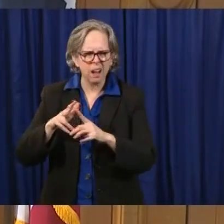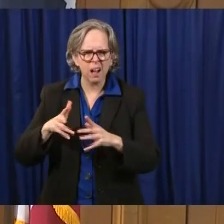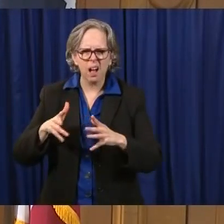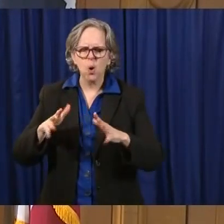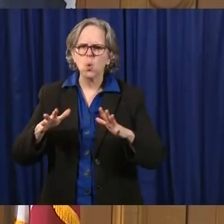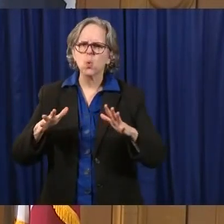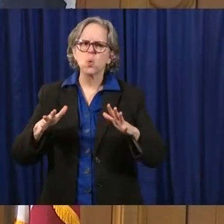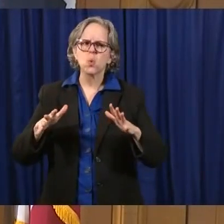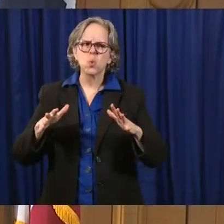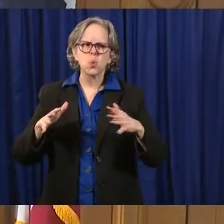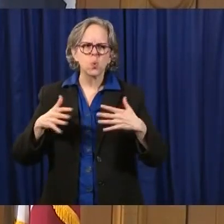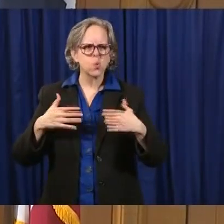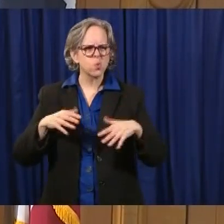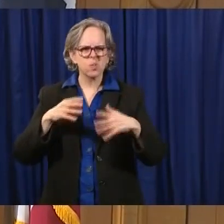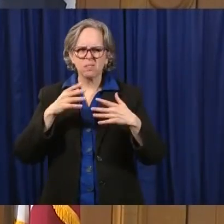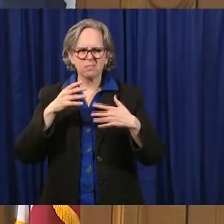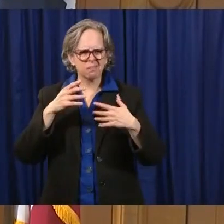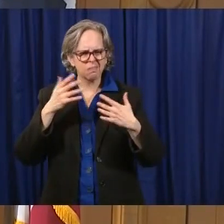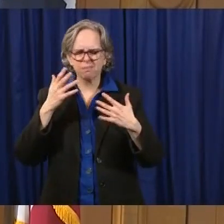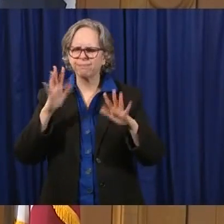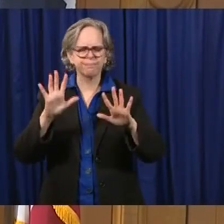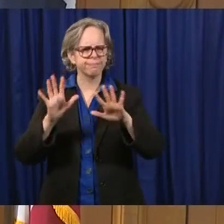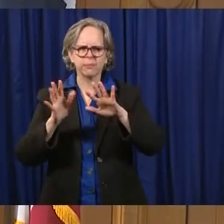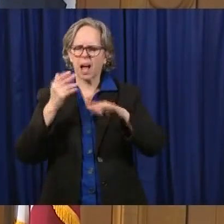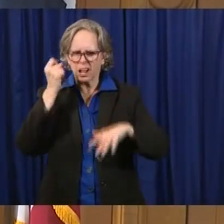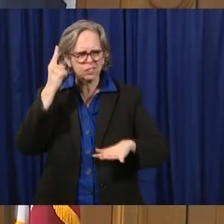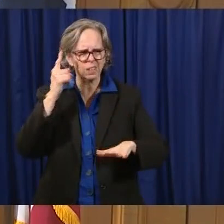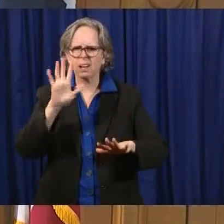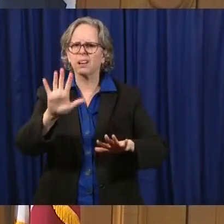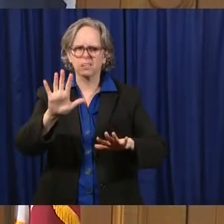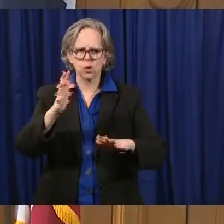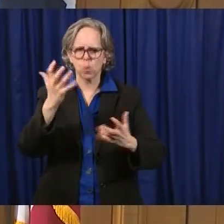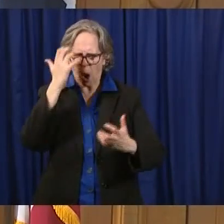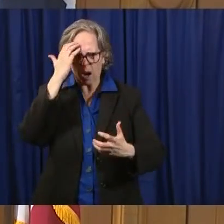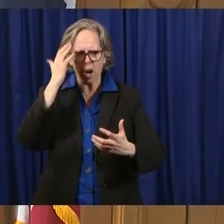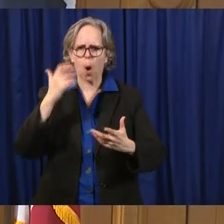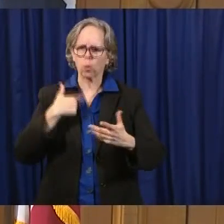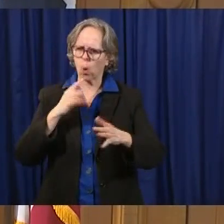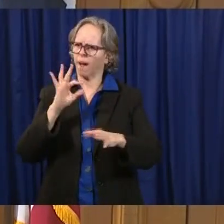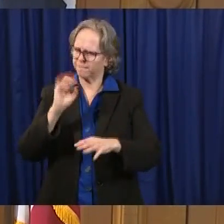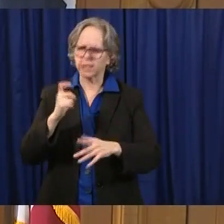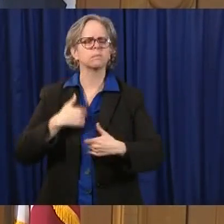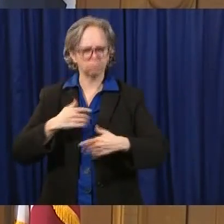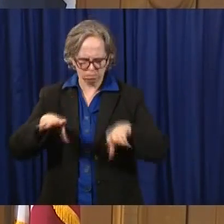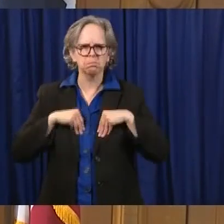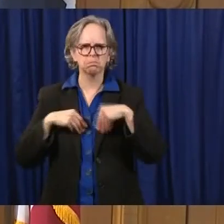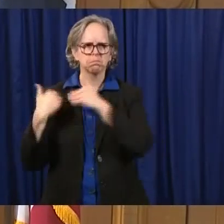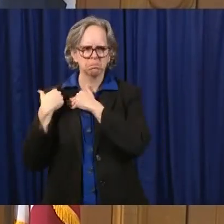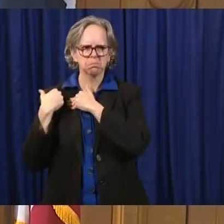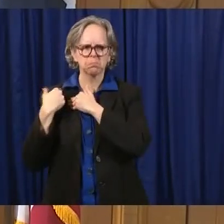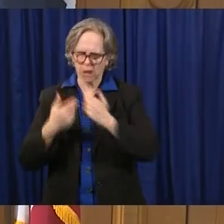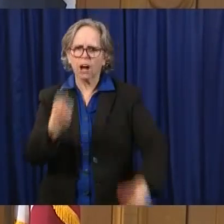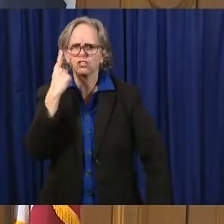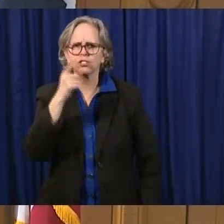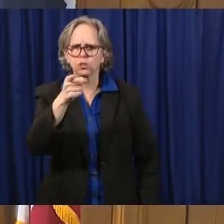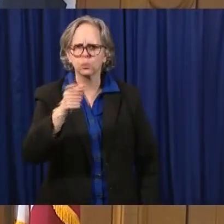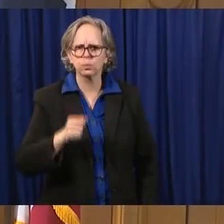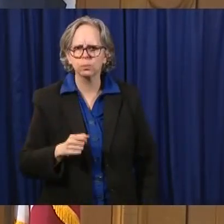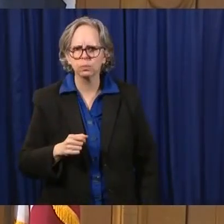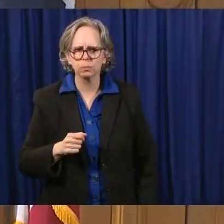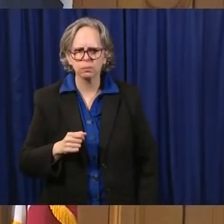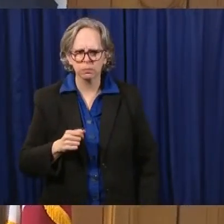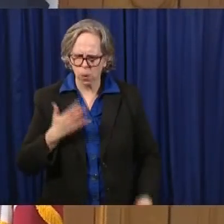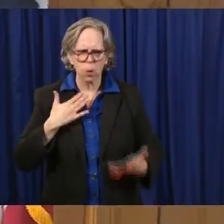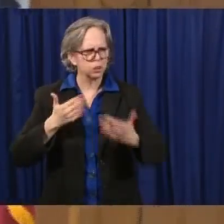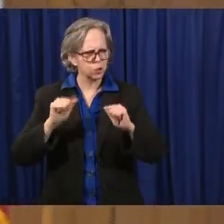to hear anything. I think what you want us to do is fix it. And I hear you, and Lieutenant Governor hears you, and we're going to do everything we can to fix